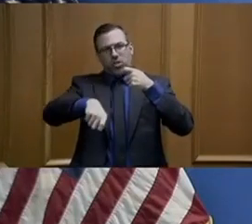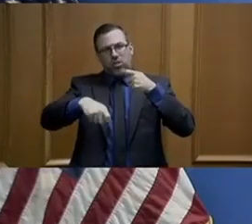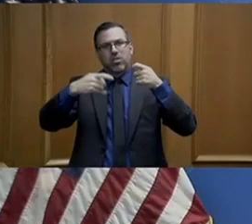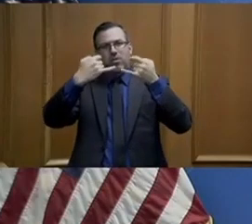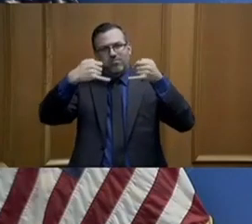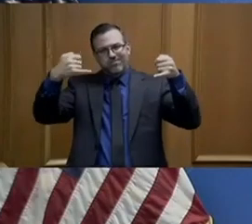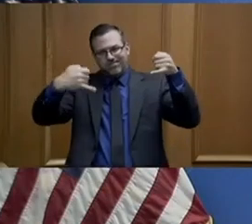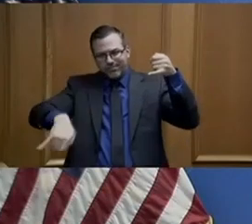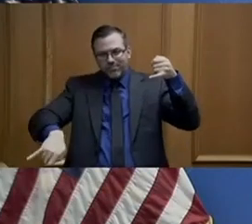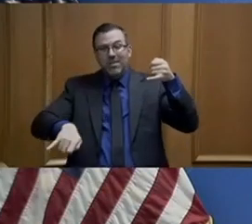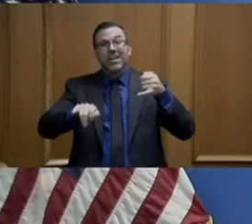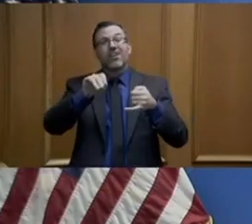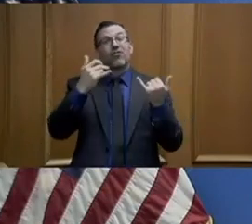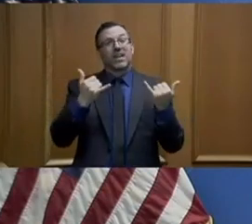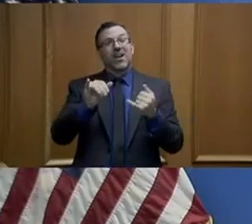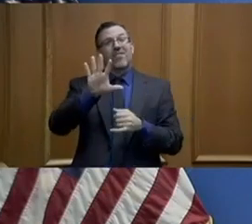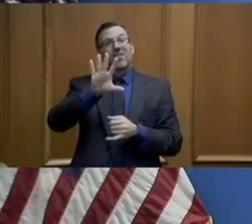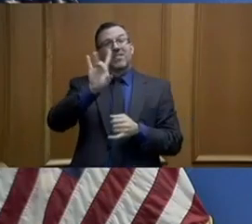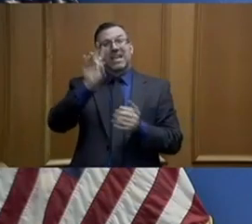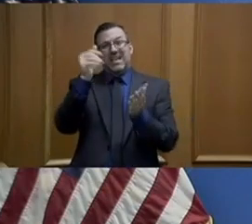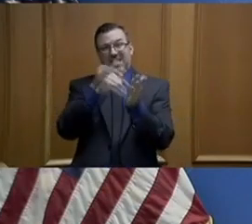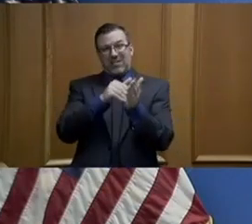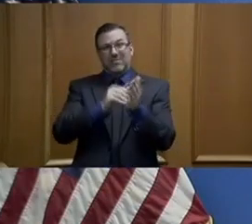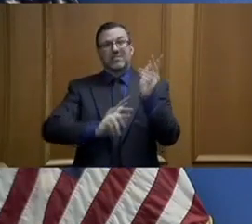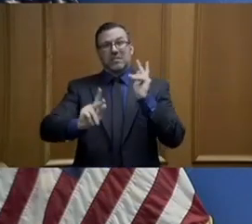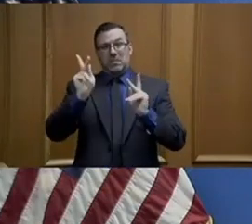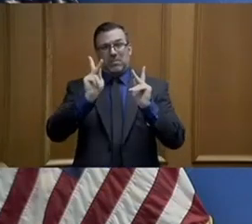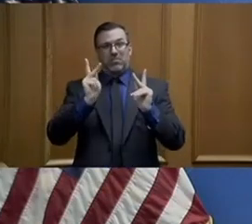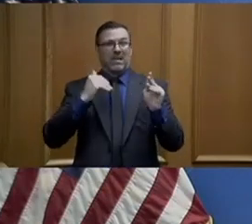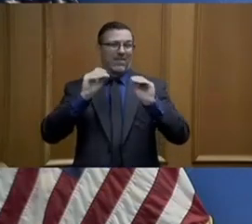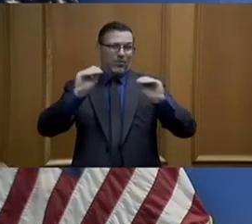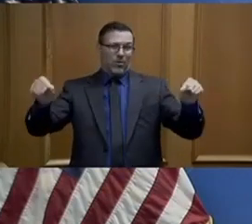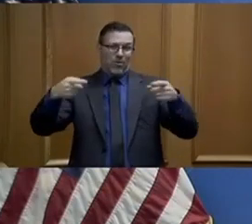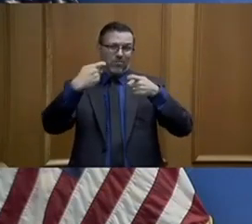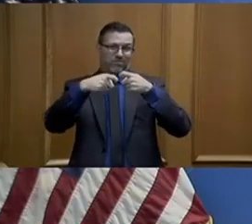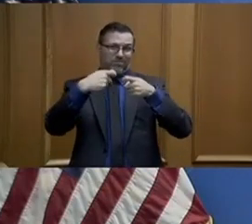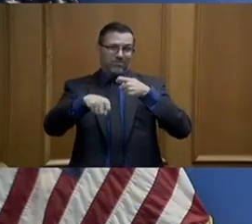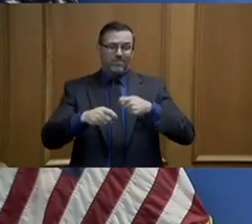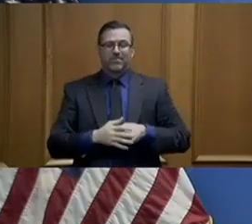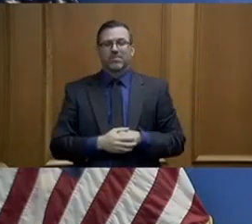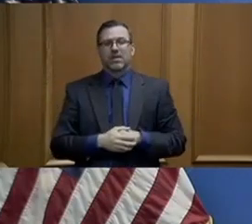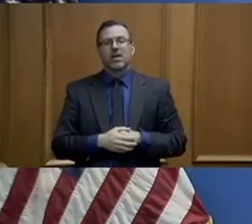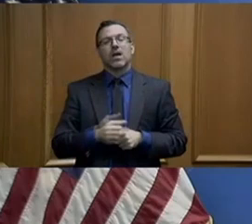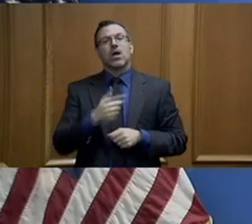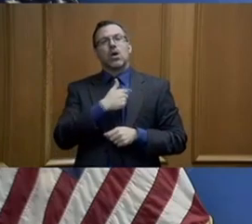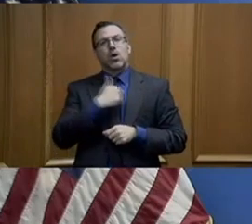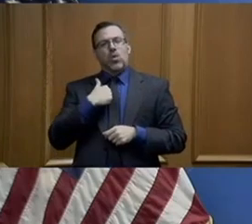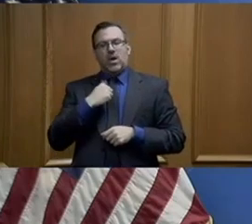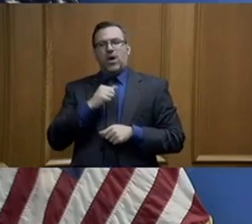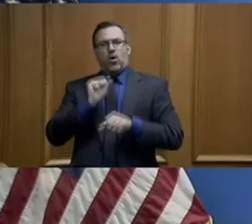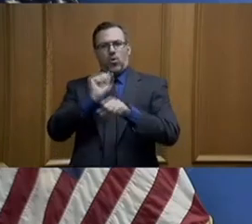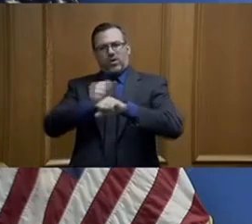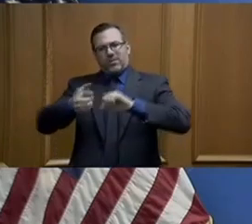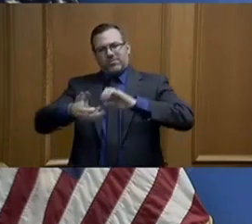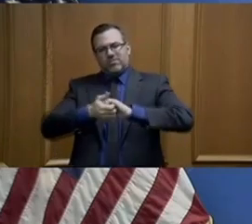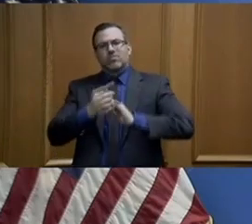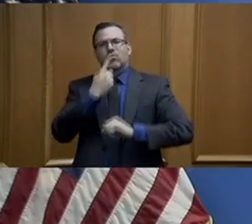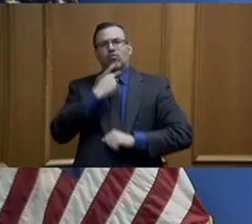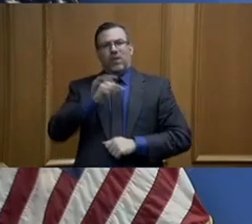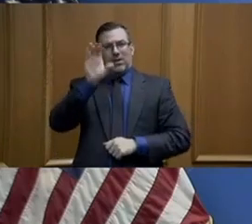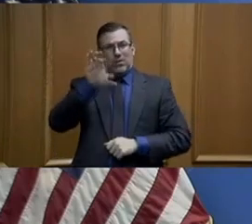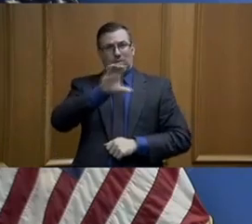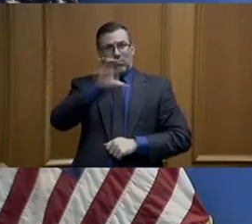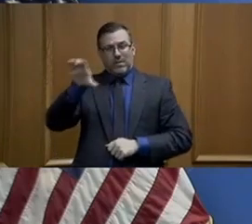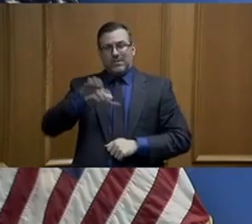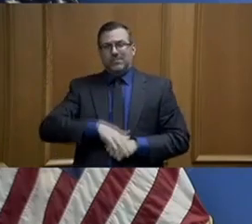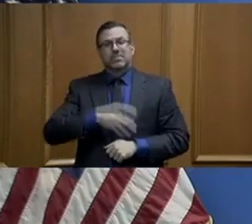there's 58,000 customers without powers. We are also working with Red Cross for shelters in these areas. If you